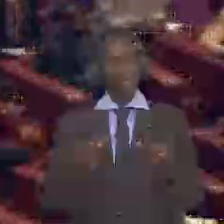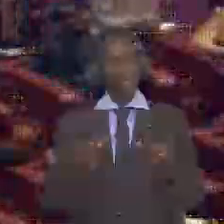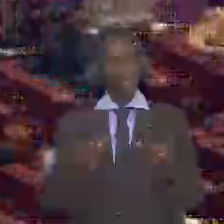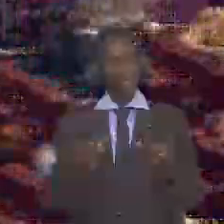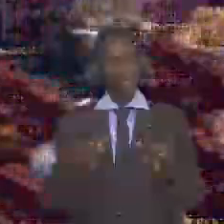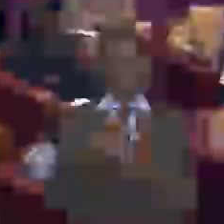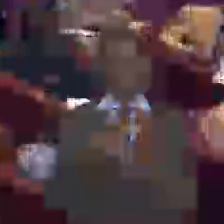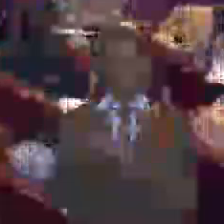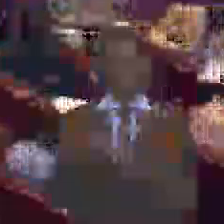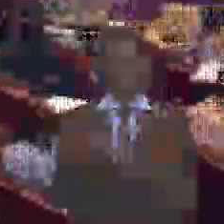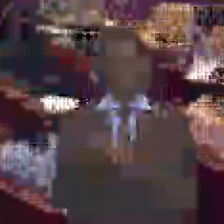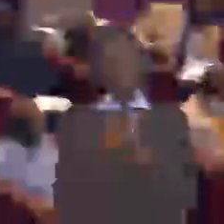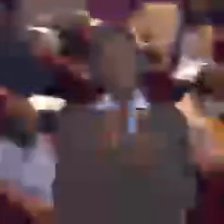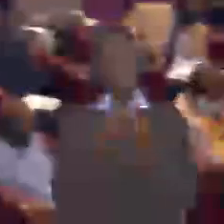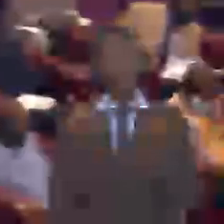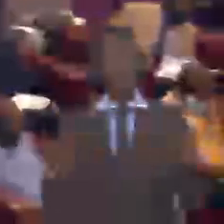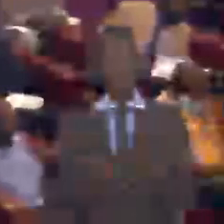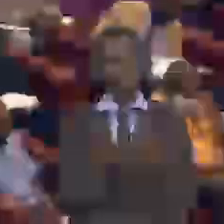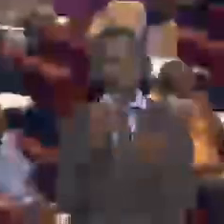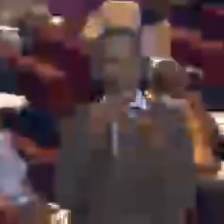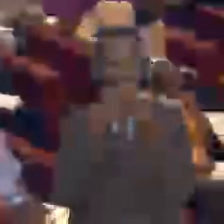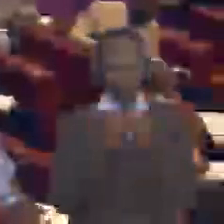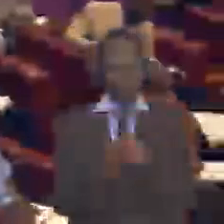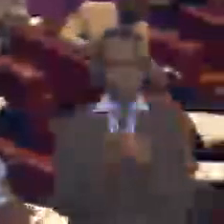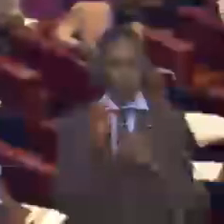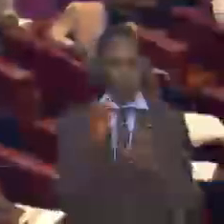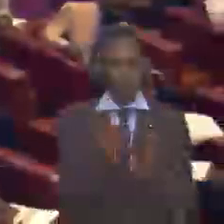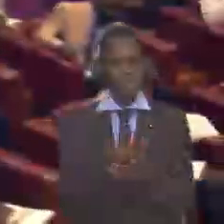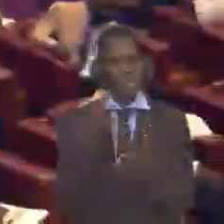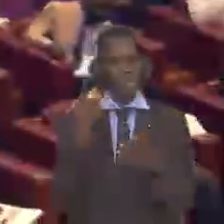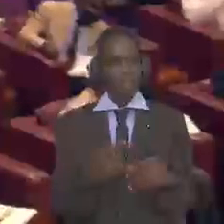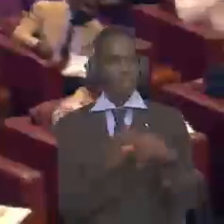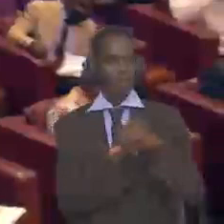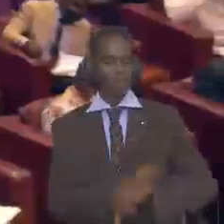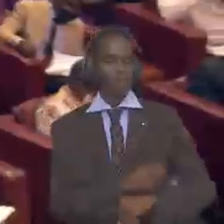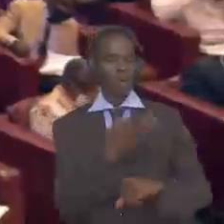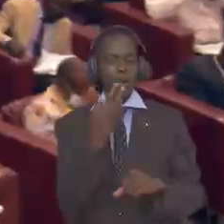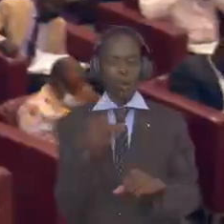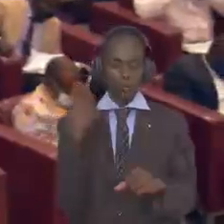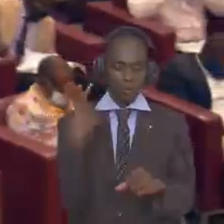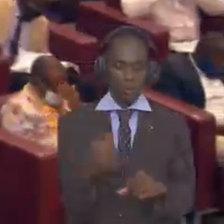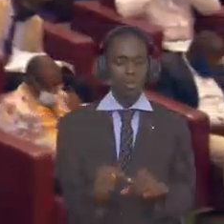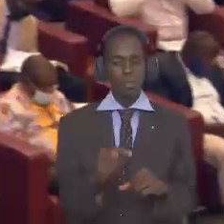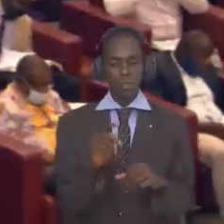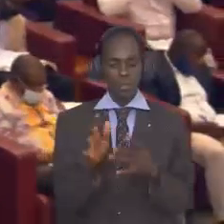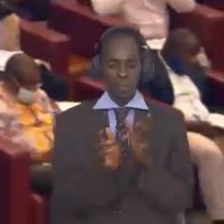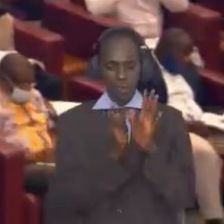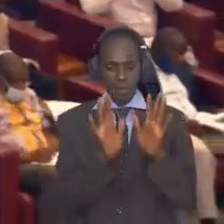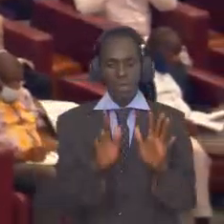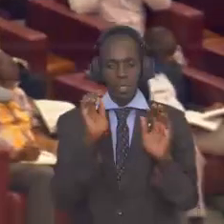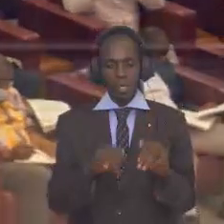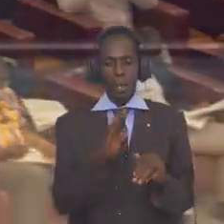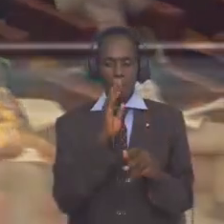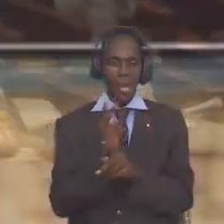a place of worship, so that the preservation of the converts can be handled very well. Number